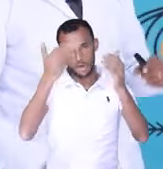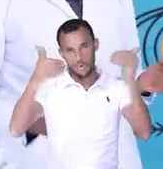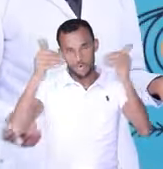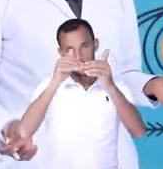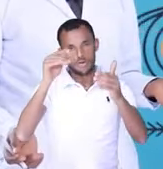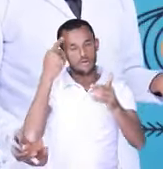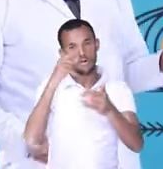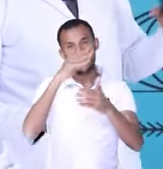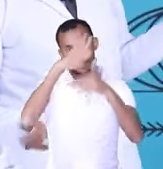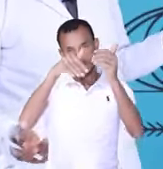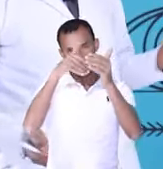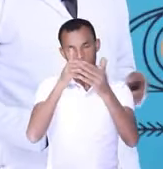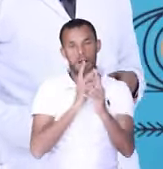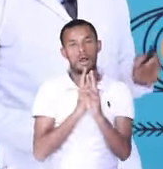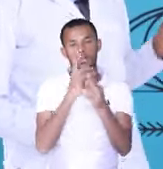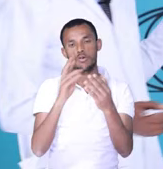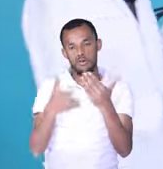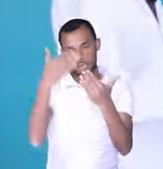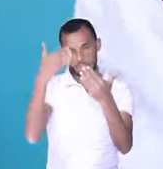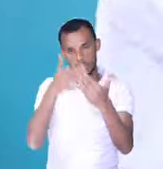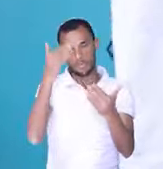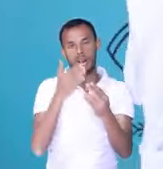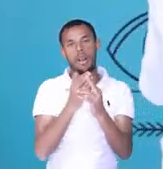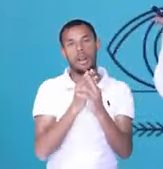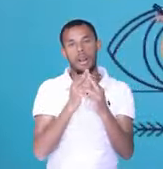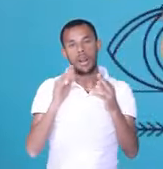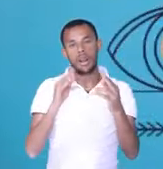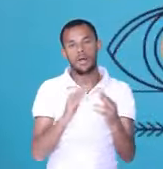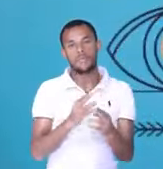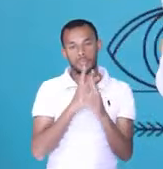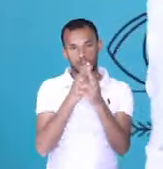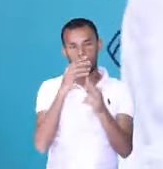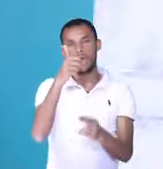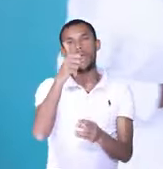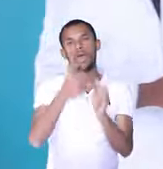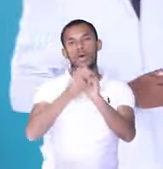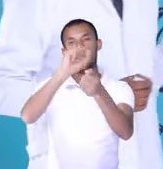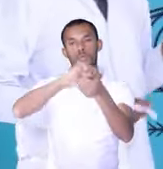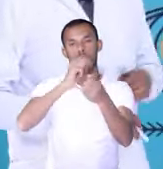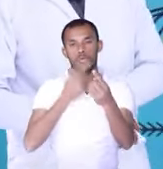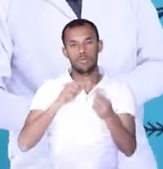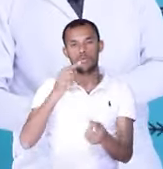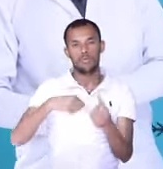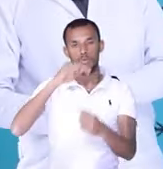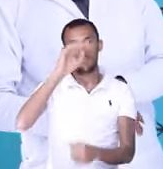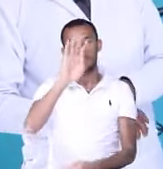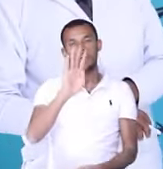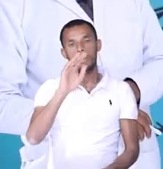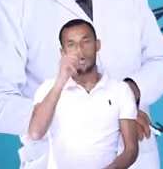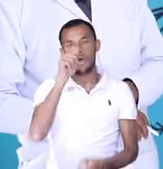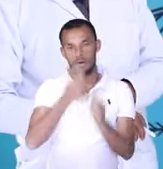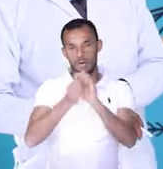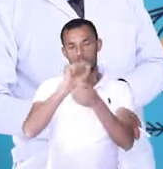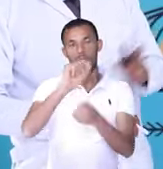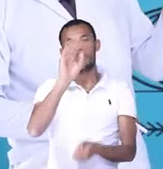For the general reaction or for a simple reaction, A converted into B. A is converted